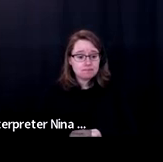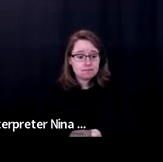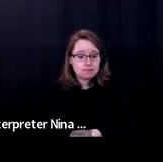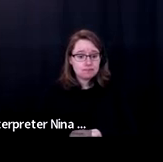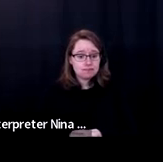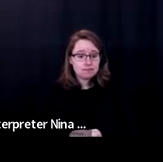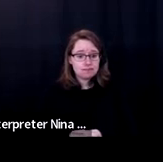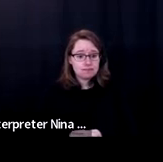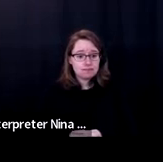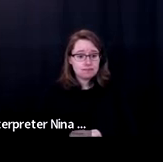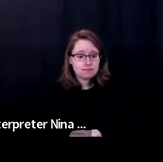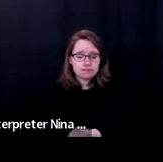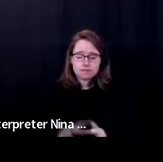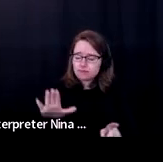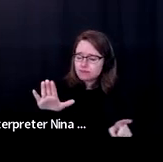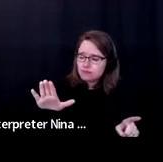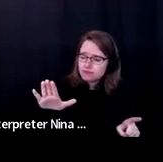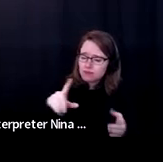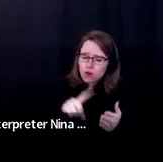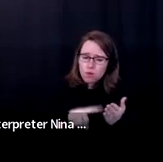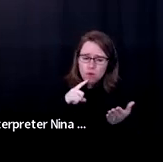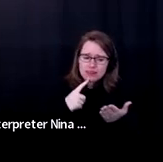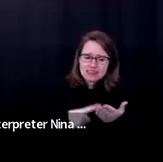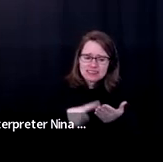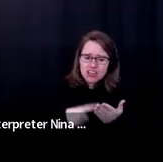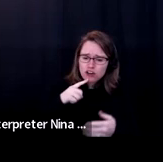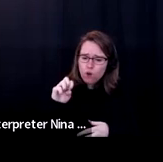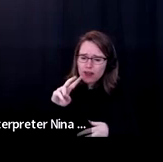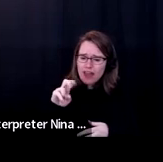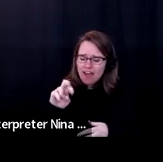What was the discussion around Evergreen Fund? Was that